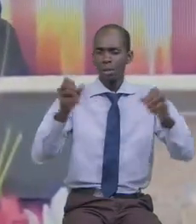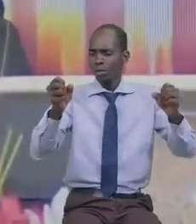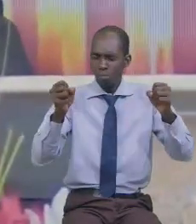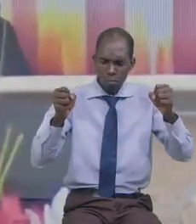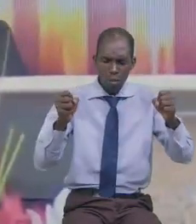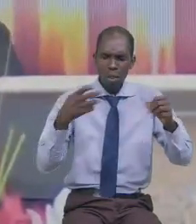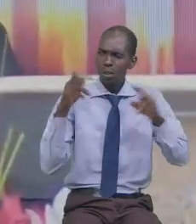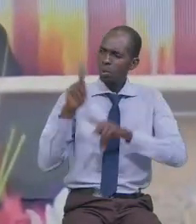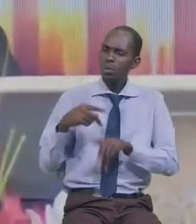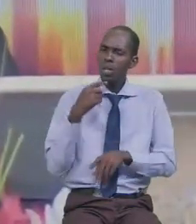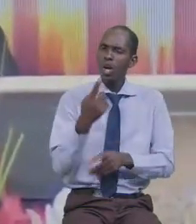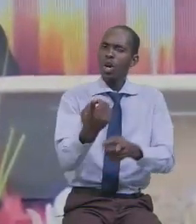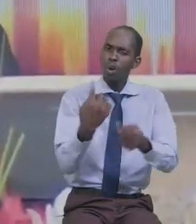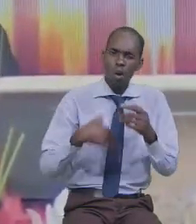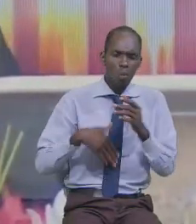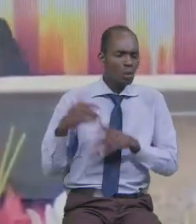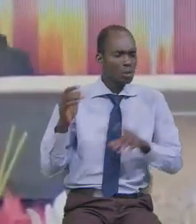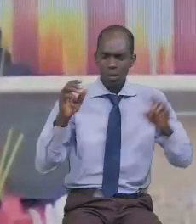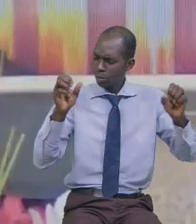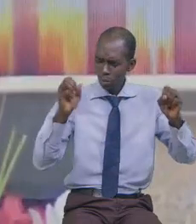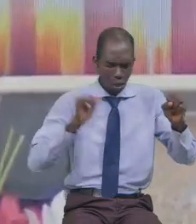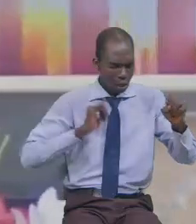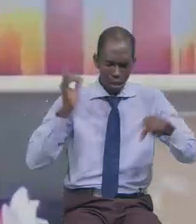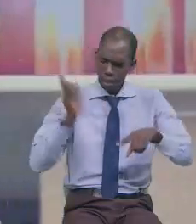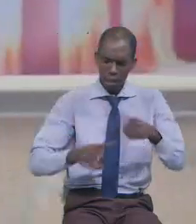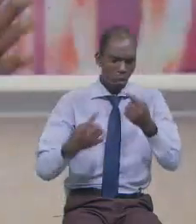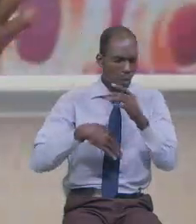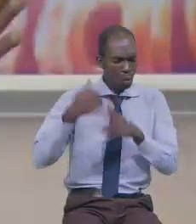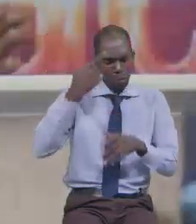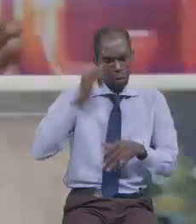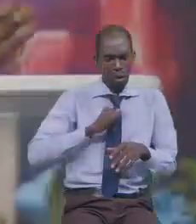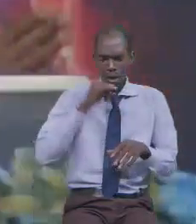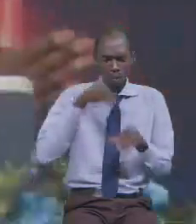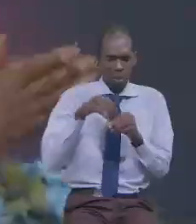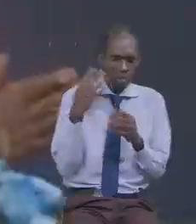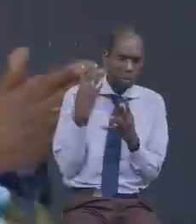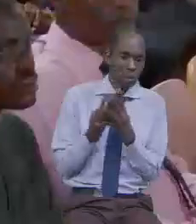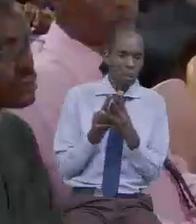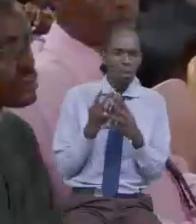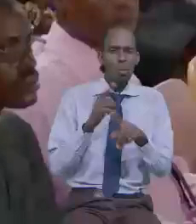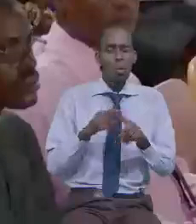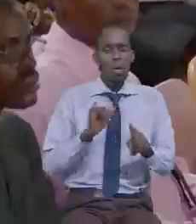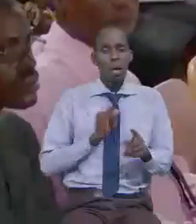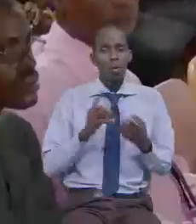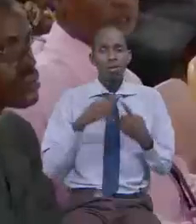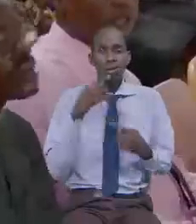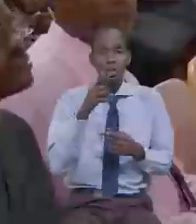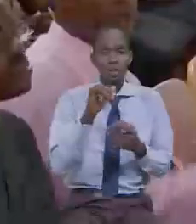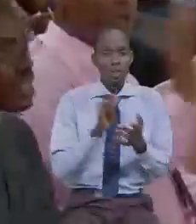cannot, because I'm in the cell. I came to tell you here today, your cell has been